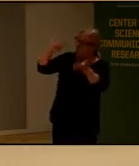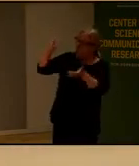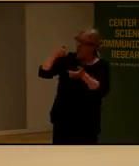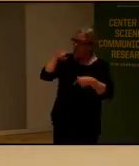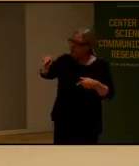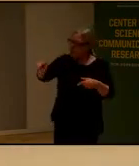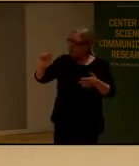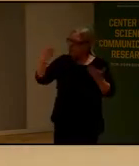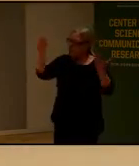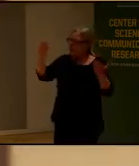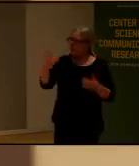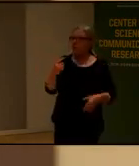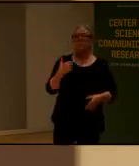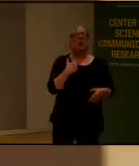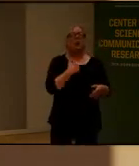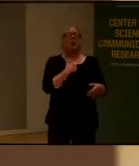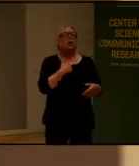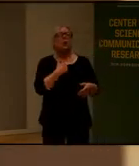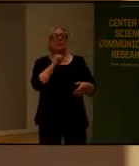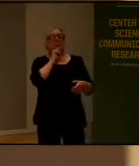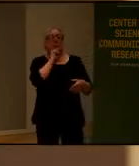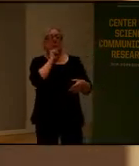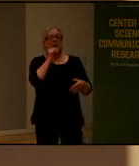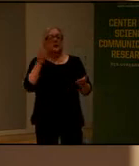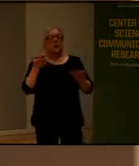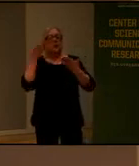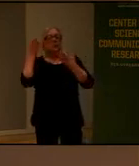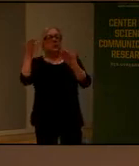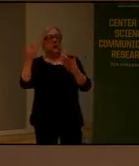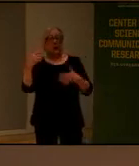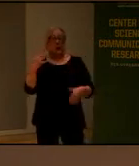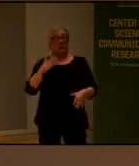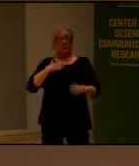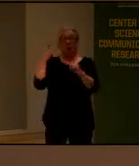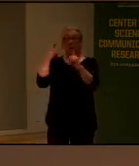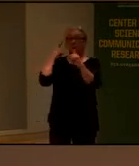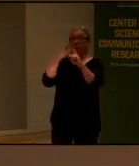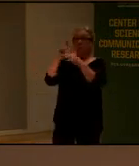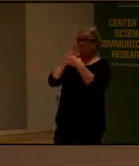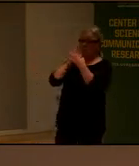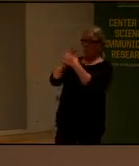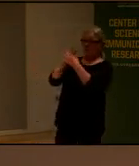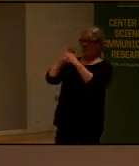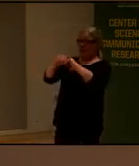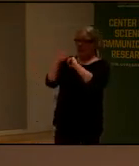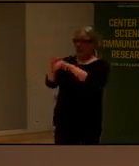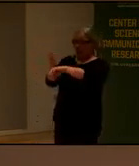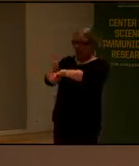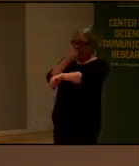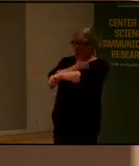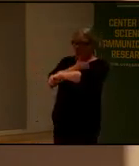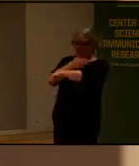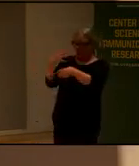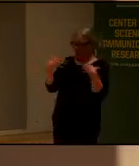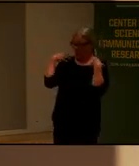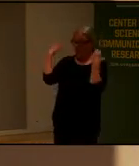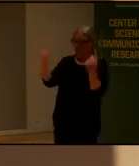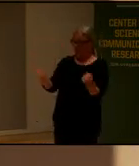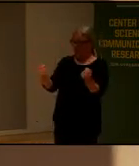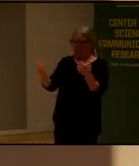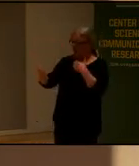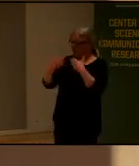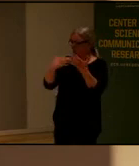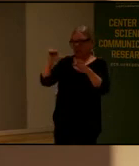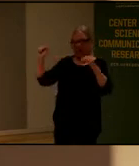because my goal is to make that connection with how to improve their health from the threat that is harming